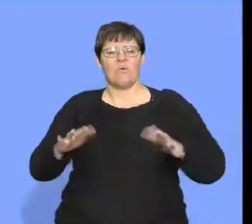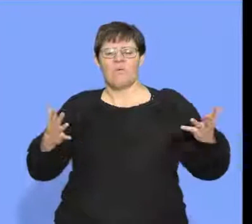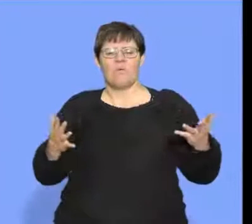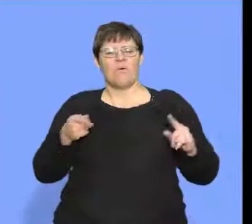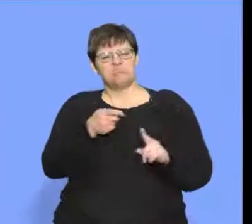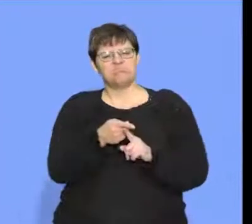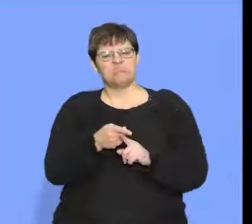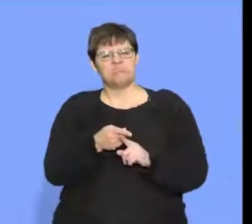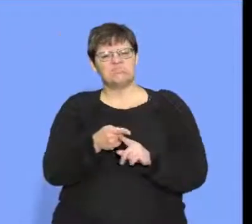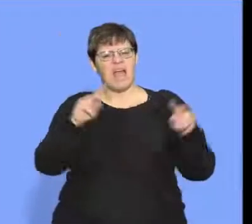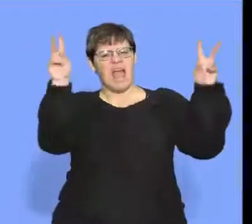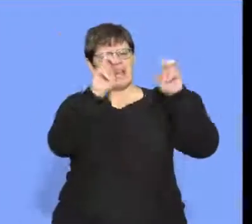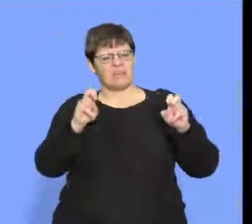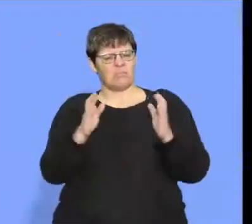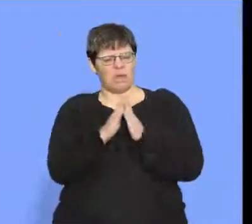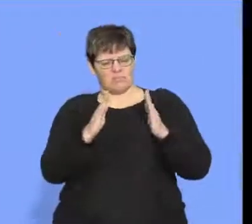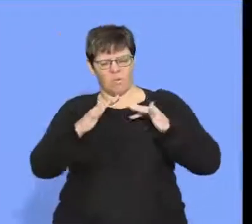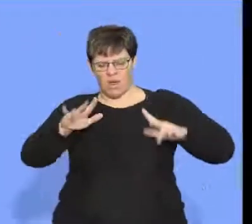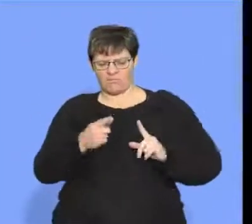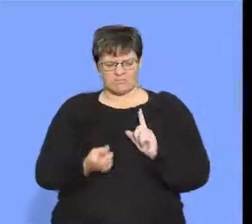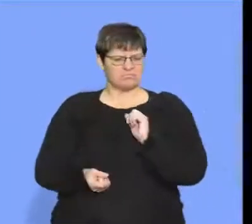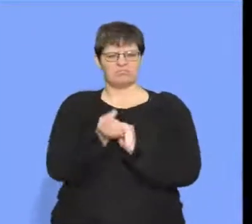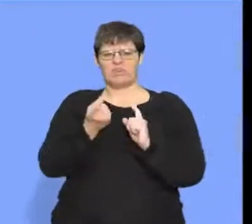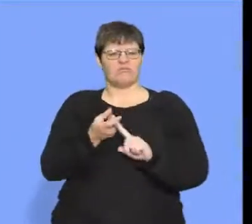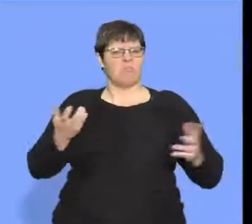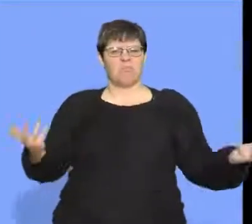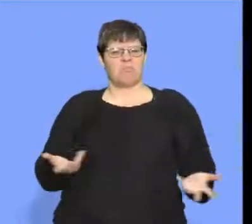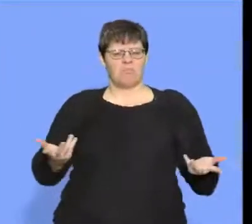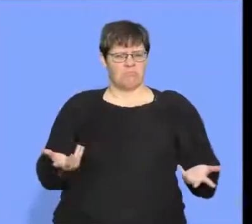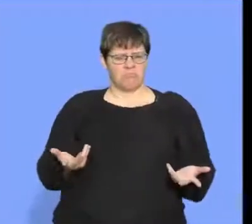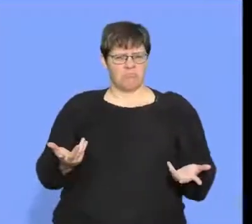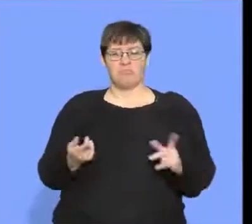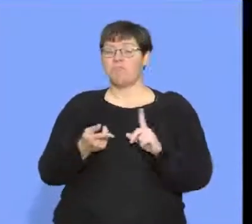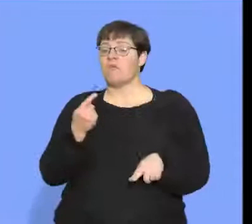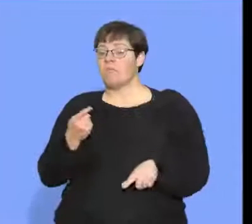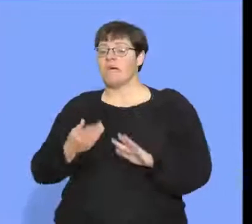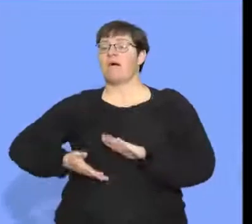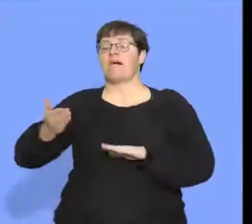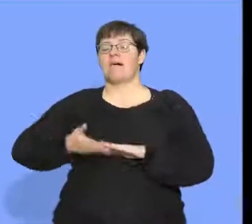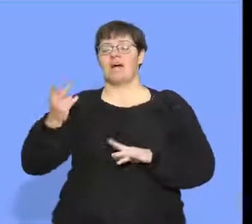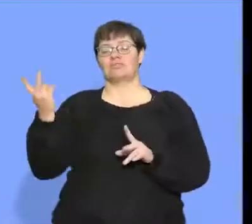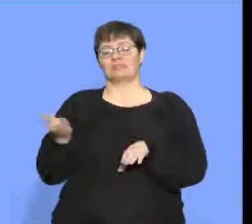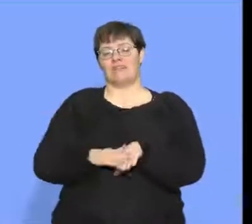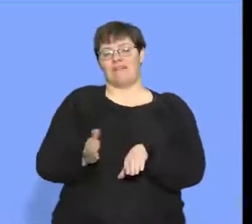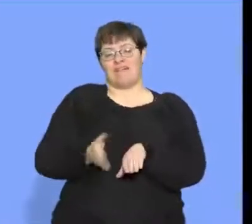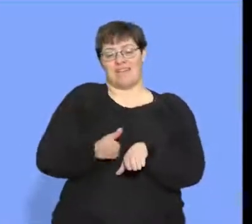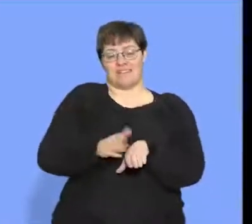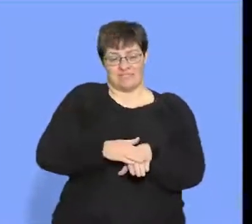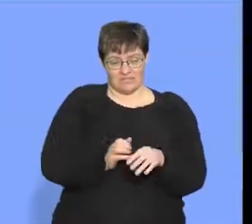But where do these electromagnetic waves originate from? Well, they originate from an accelerating